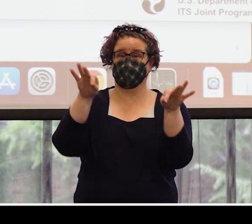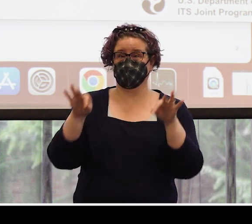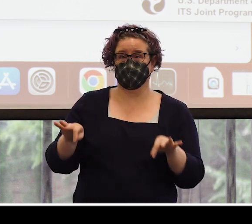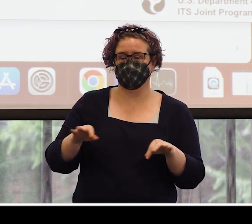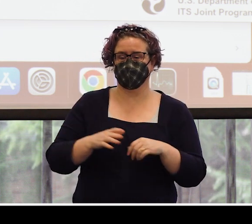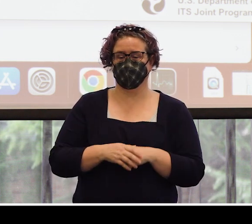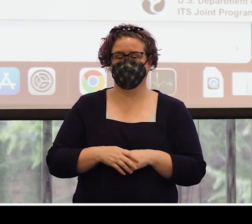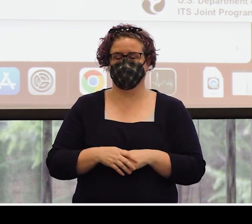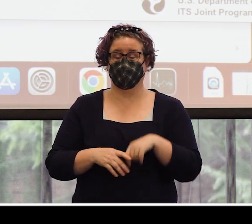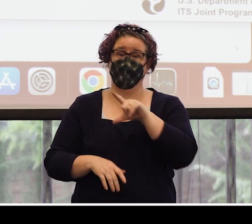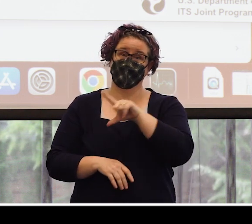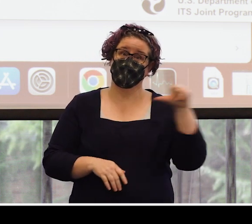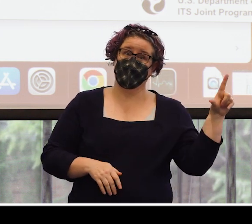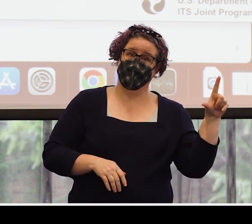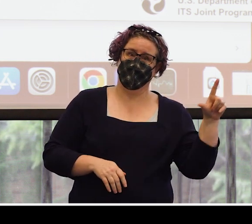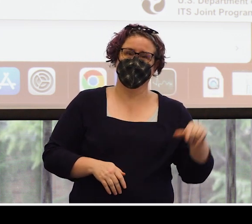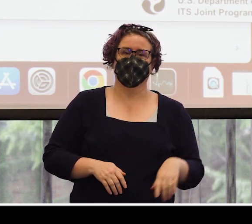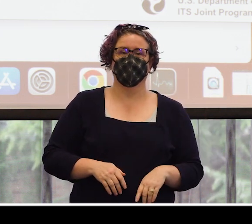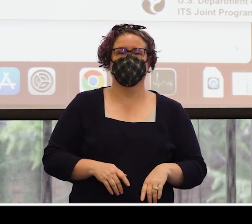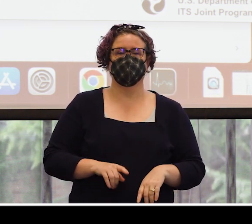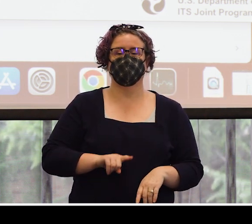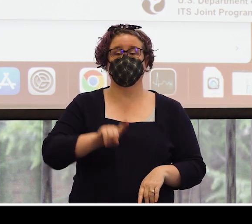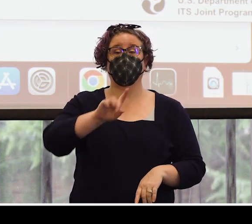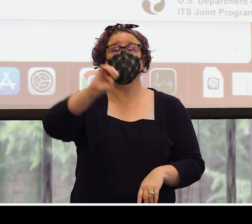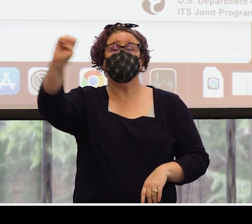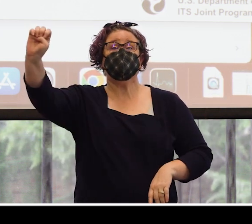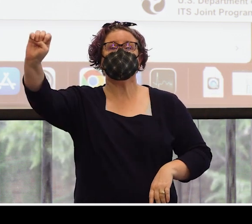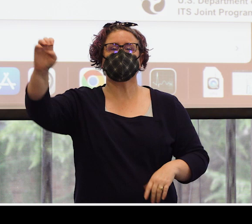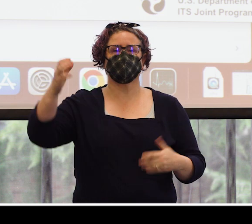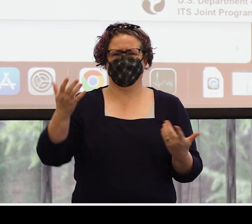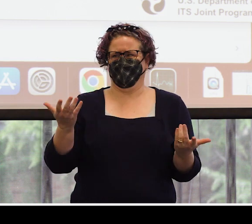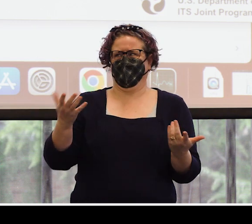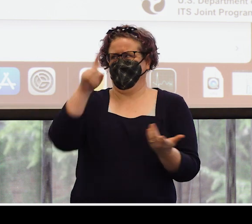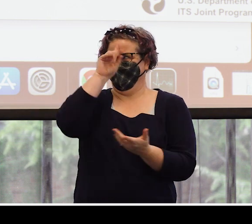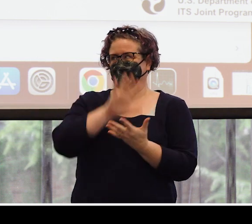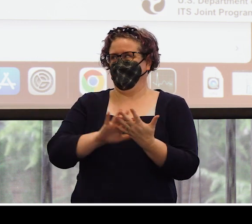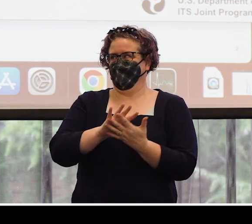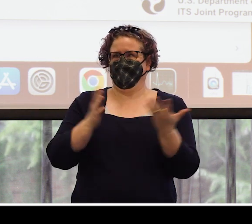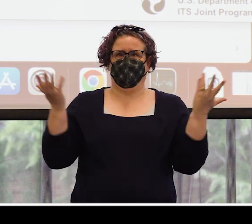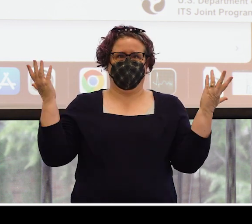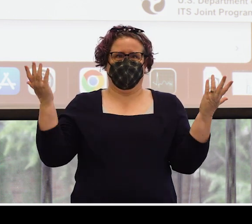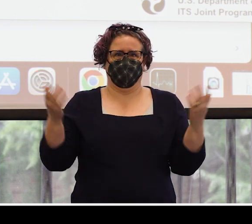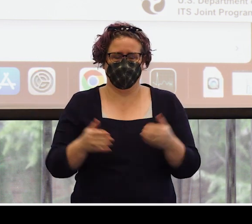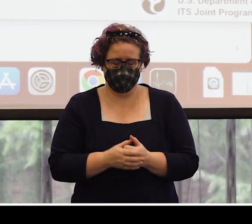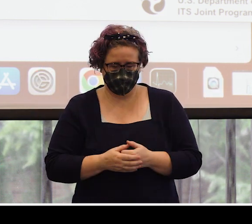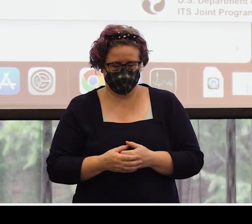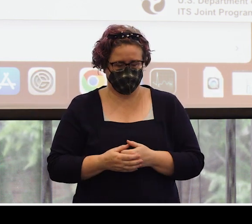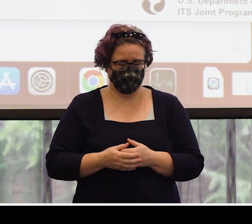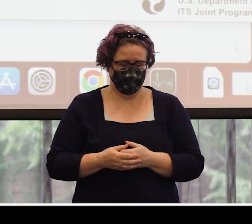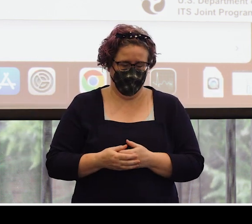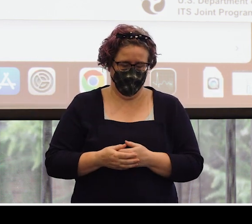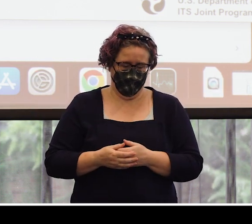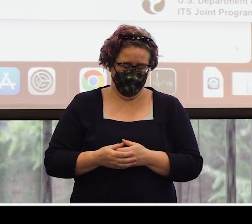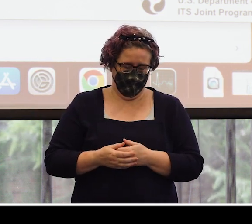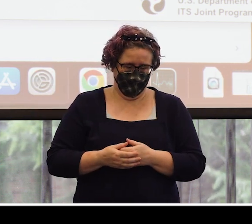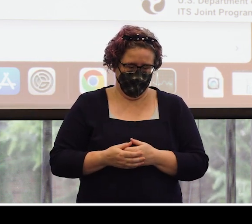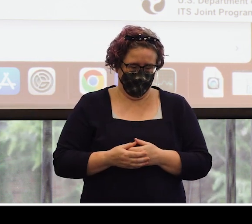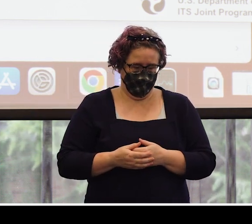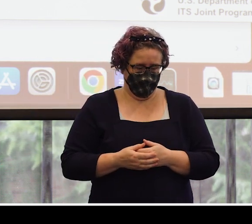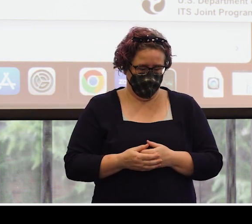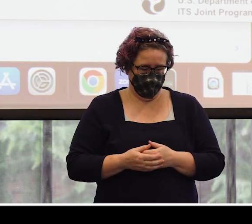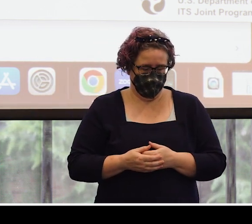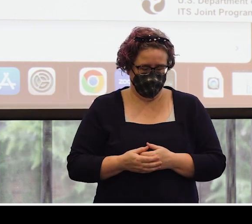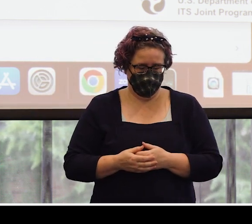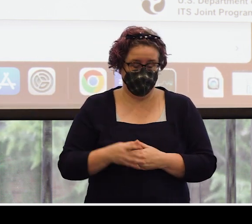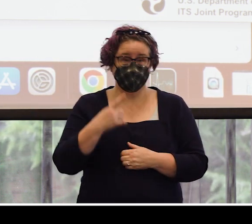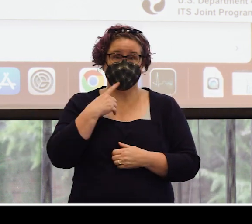such as turn left or head east can be a little confusing. If the app tells me